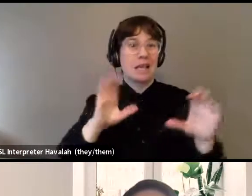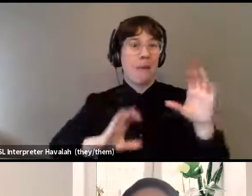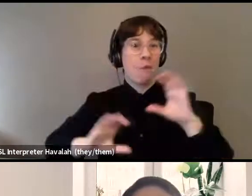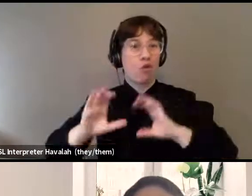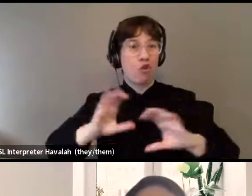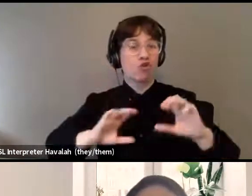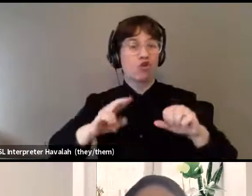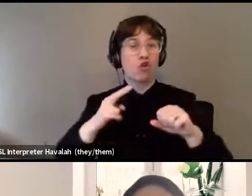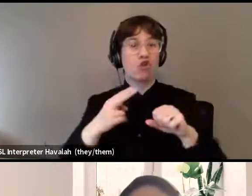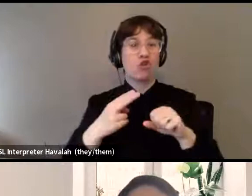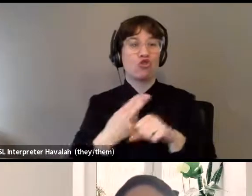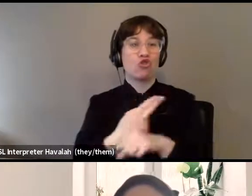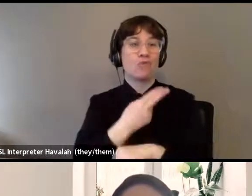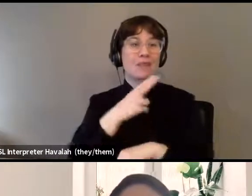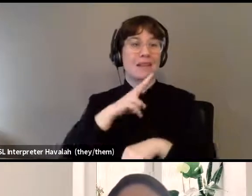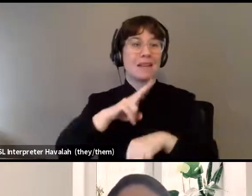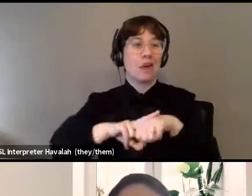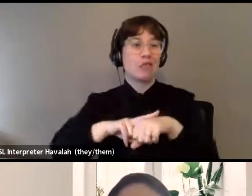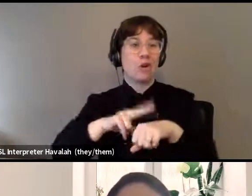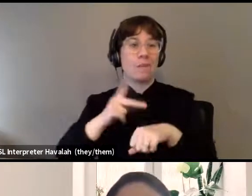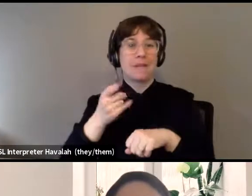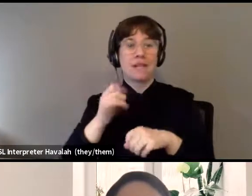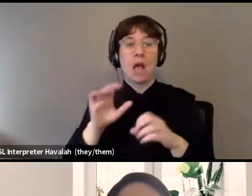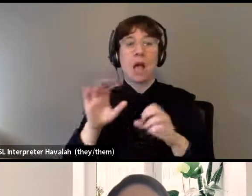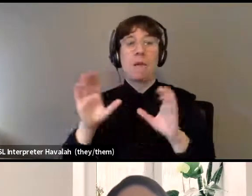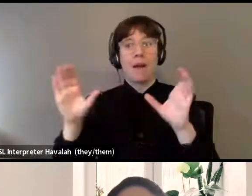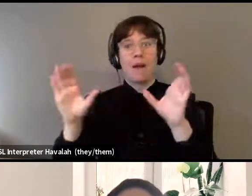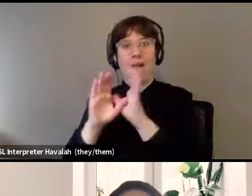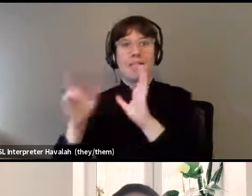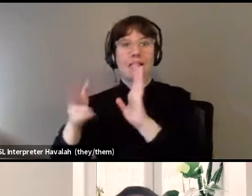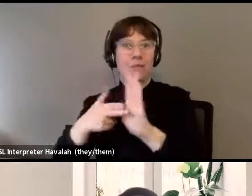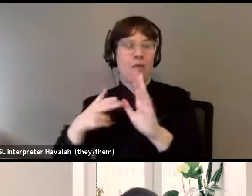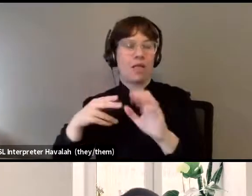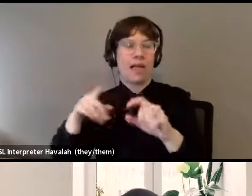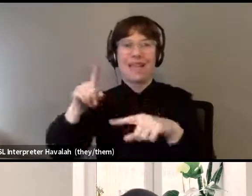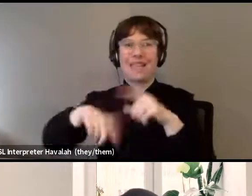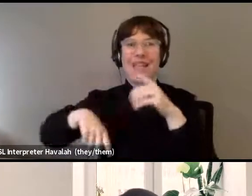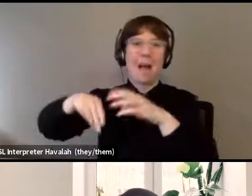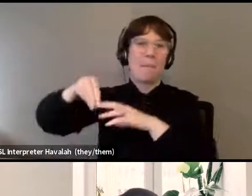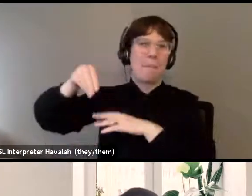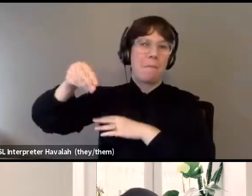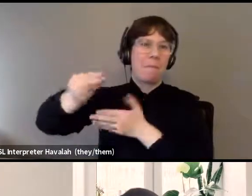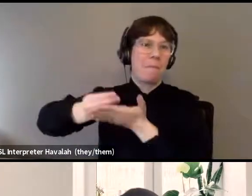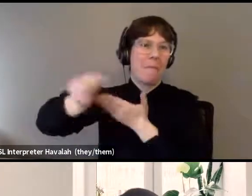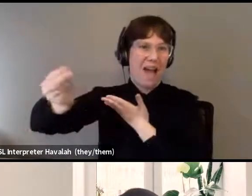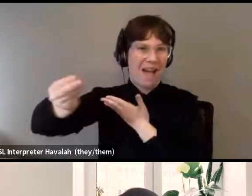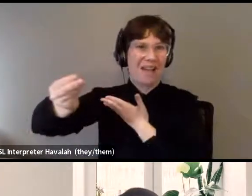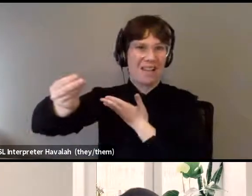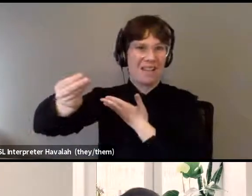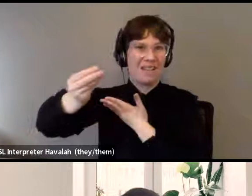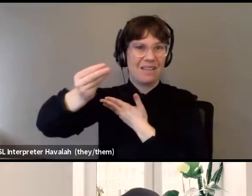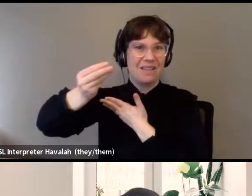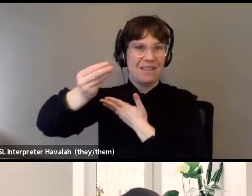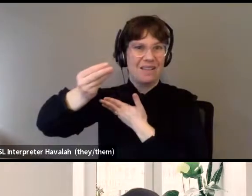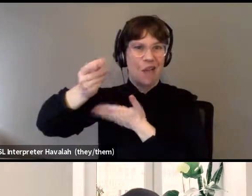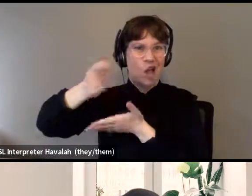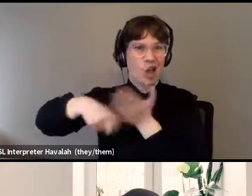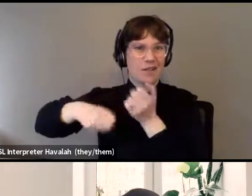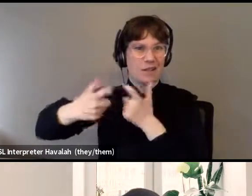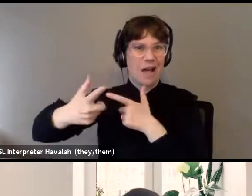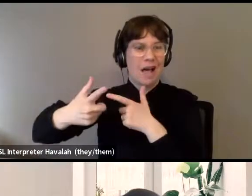use natural pesticides, that don't have that USDA label because they just can't afford to go through that process and they can't afford to keep